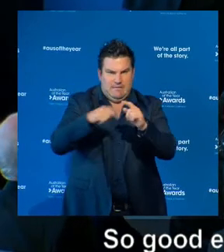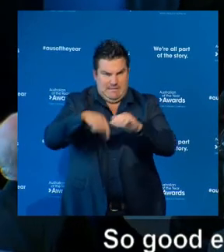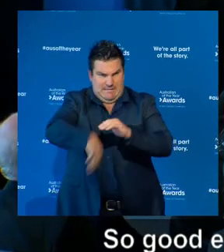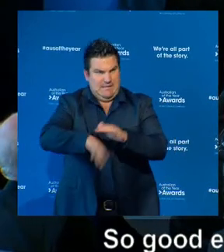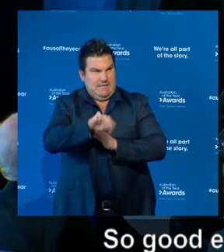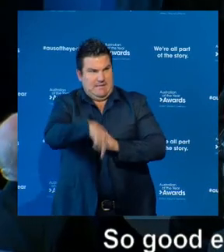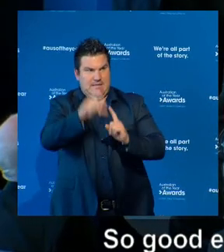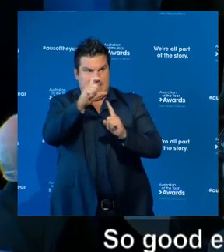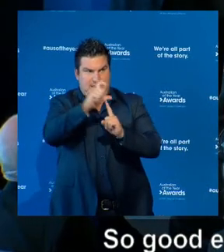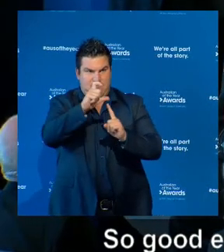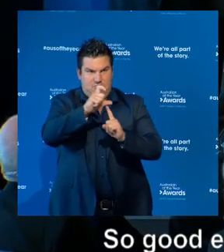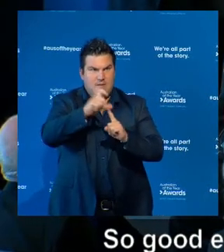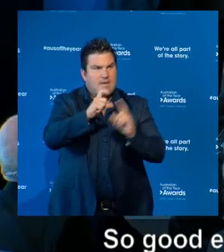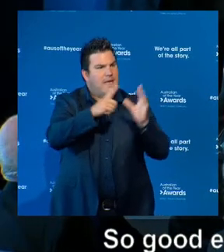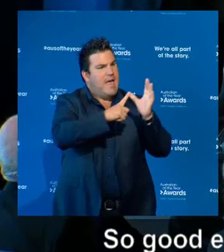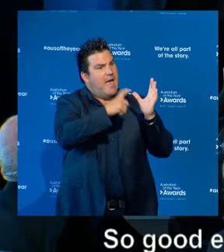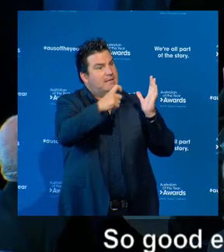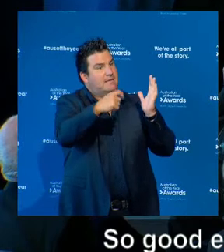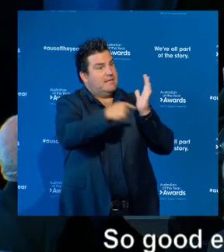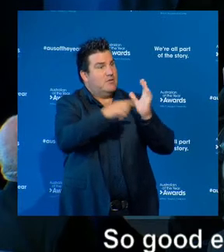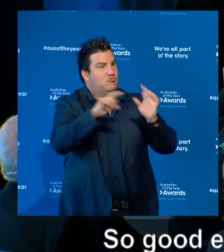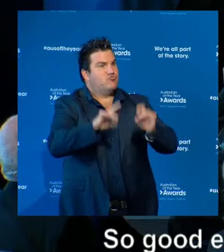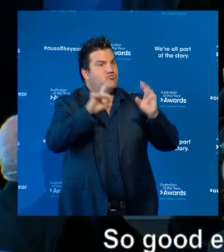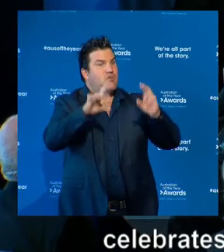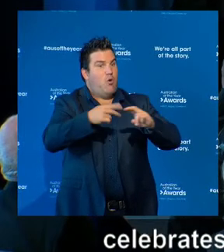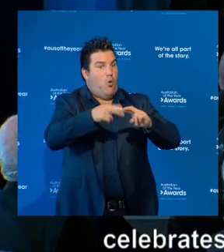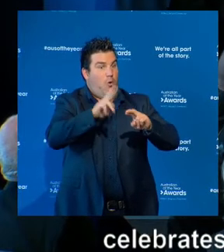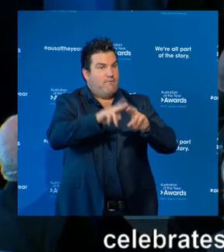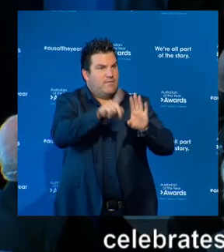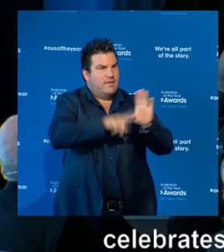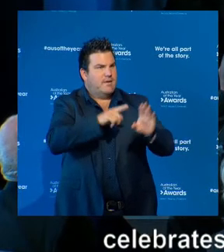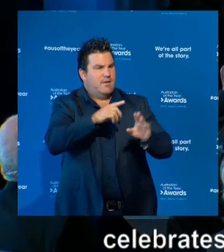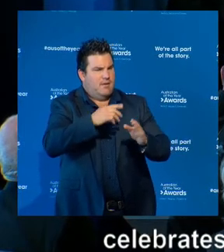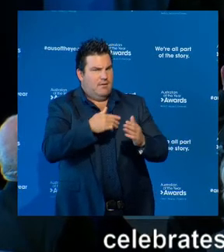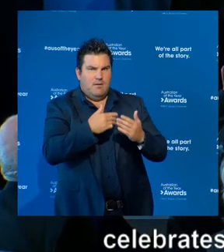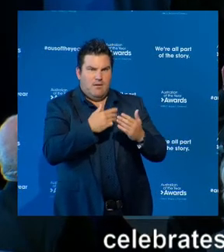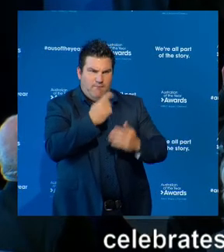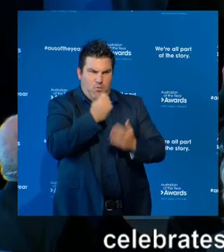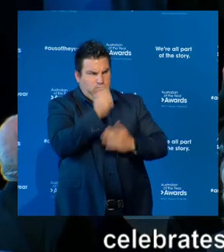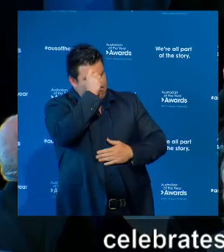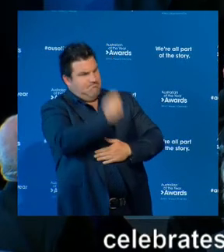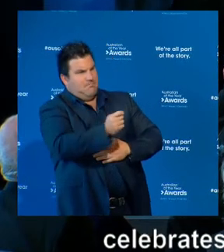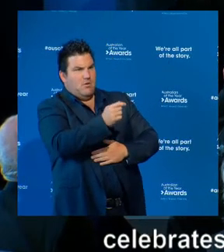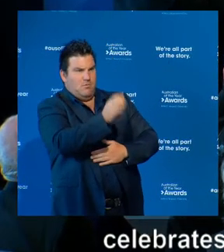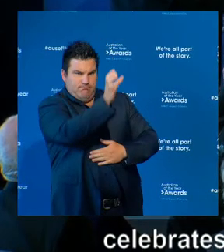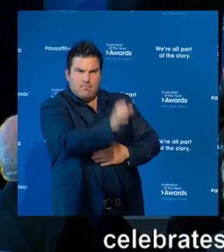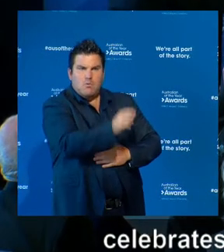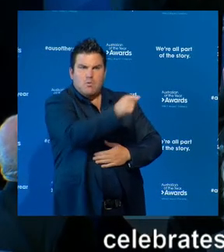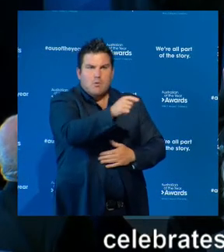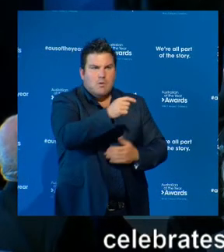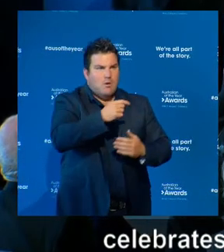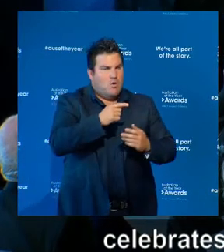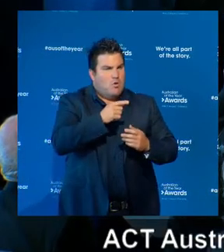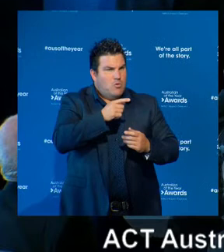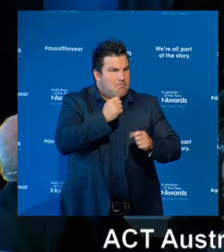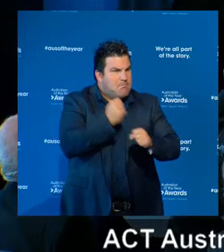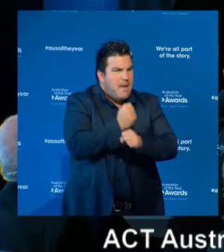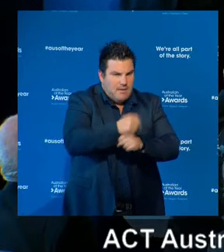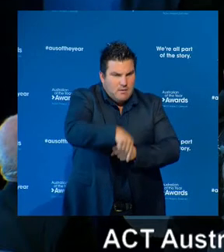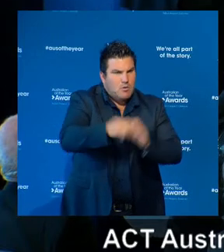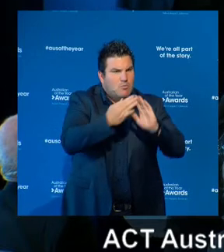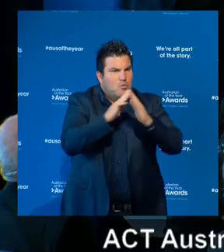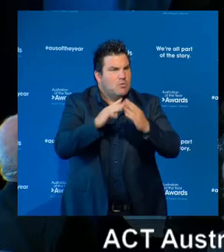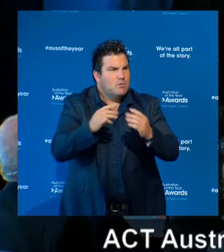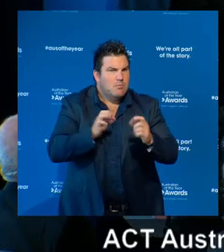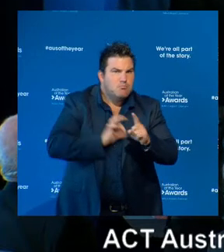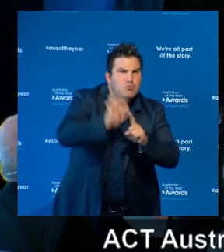The ACT Australian of the Year Award recognises your personal endeavours in making our community stronger and better